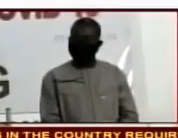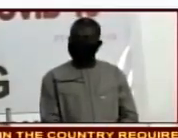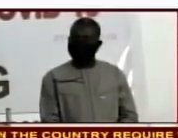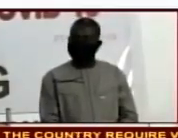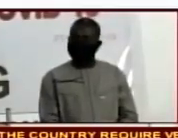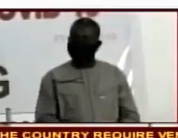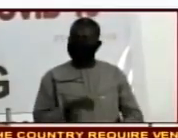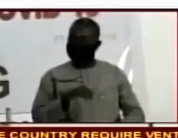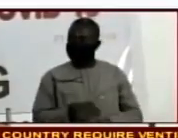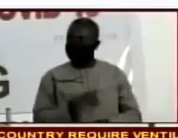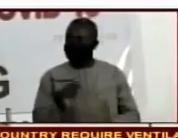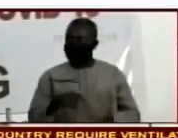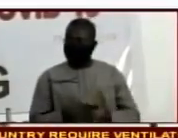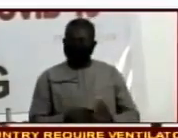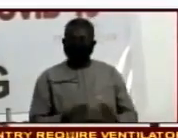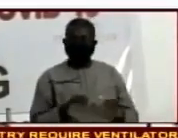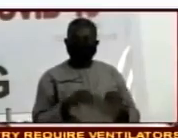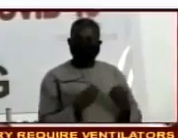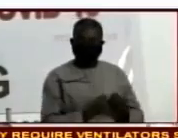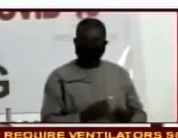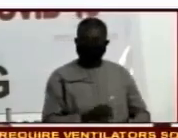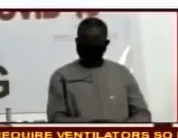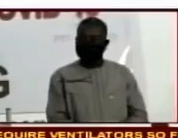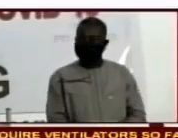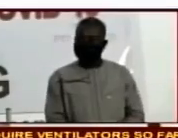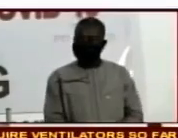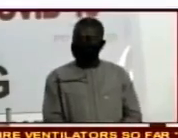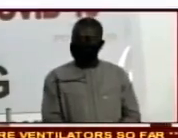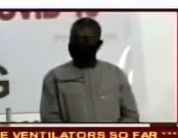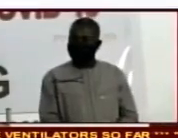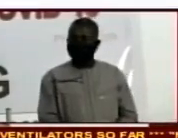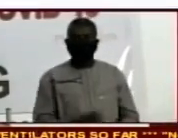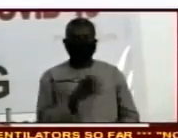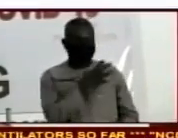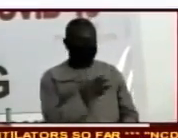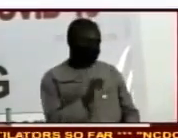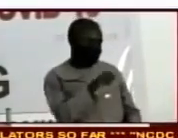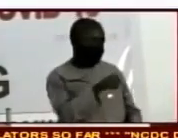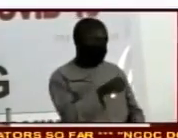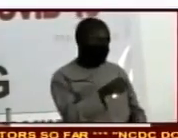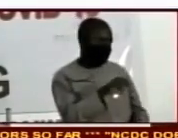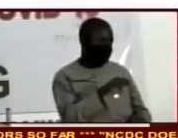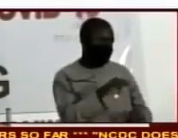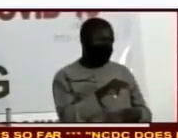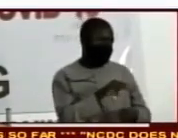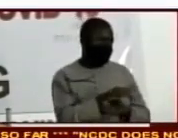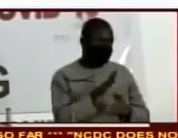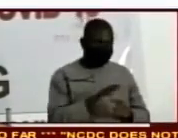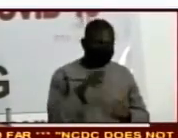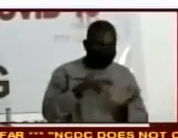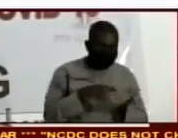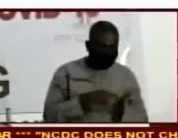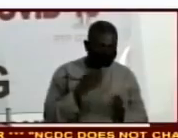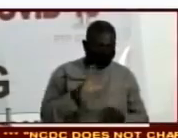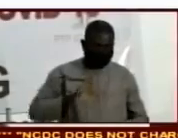artists, musicians, actors, record label managers, and representatives of the